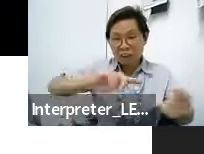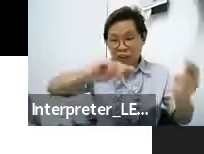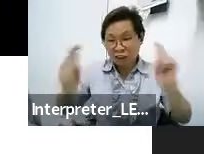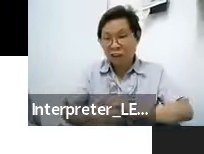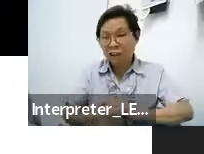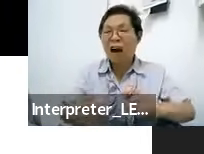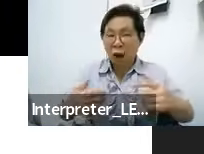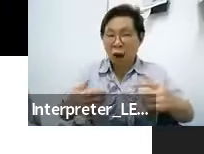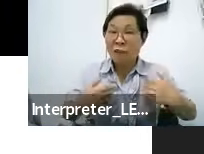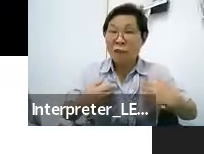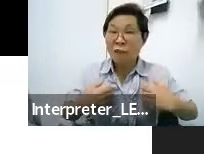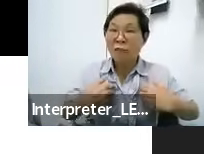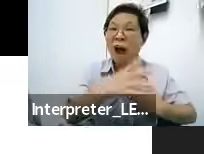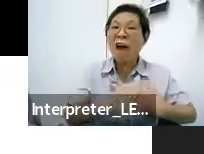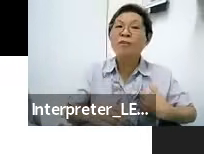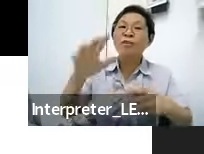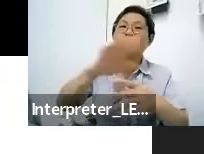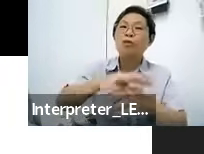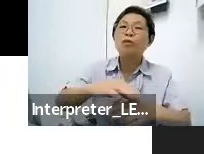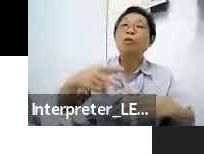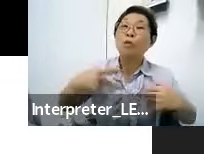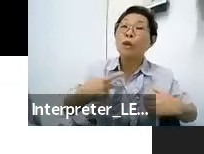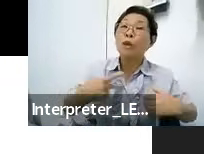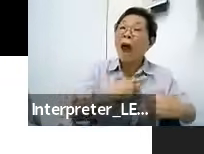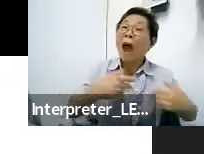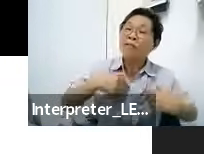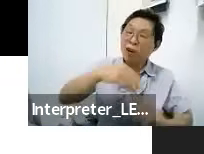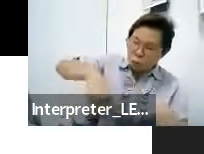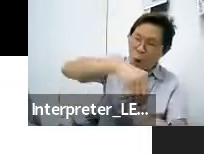there. We have an evolving society.